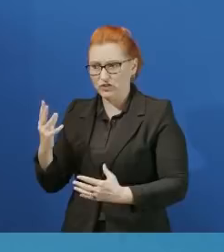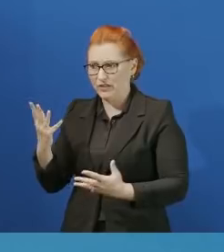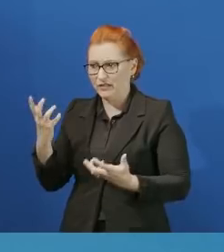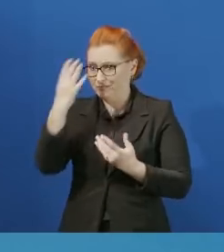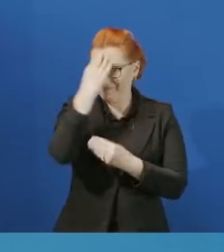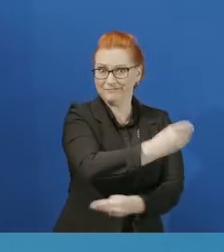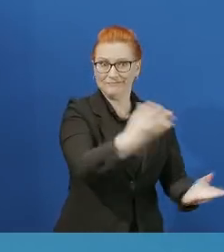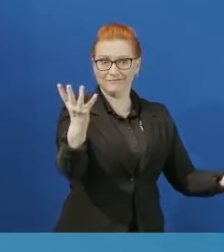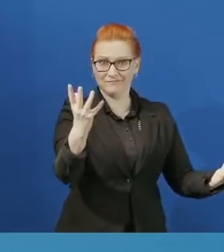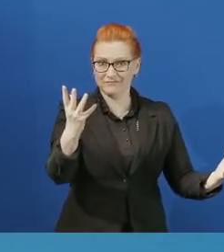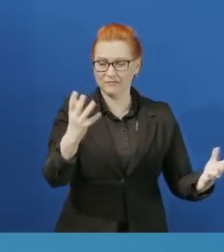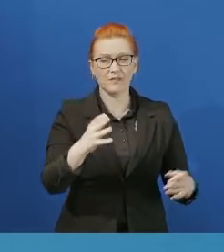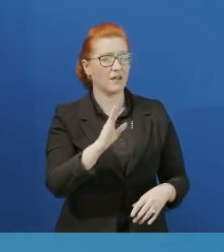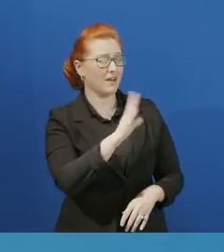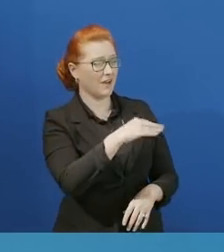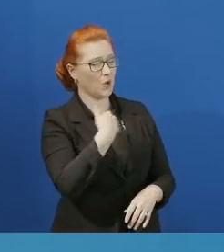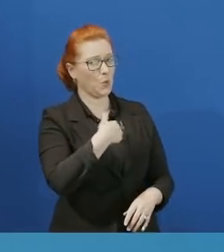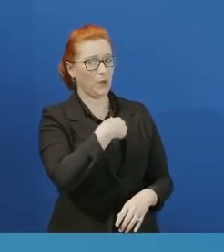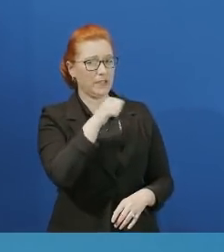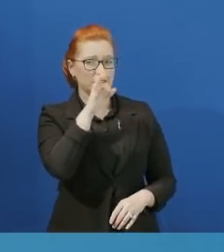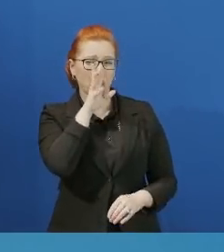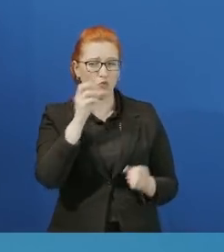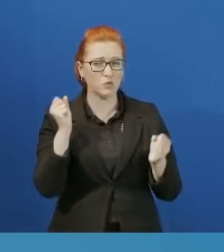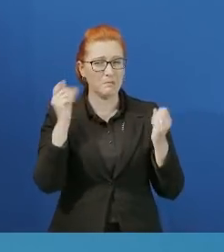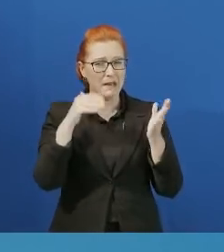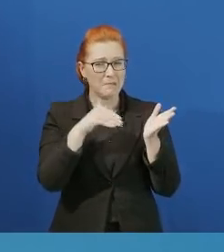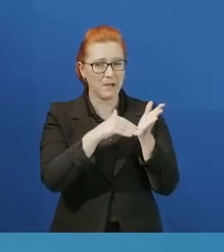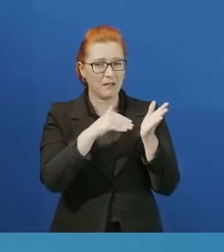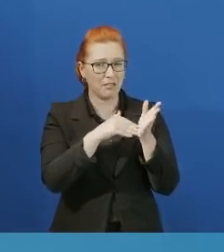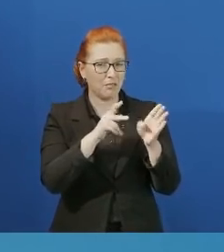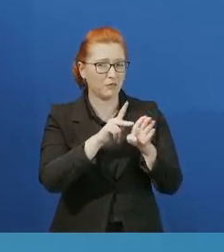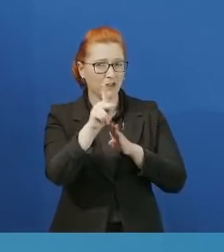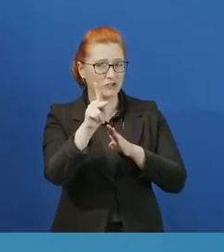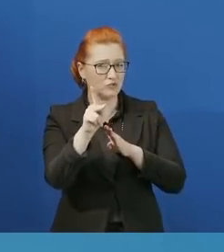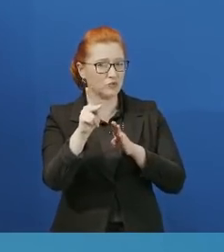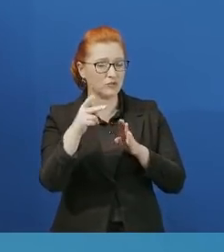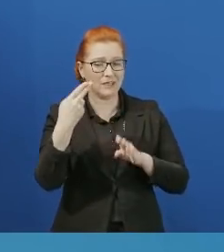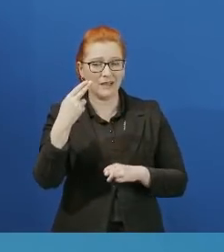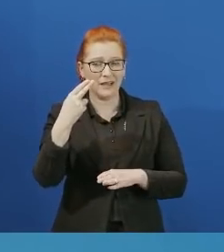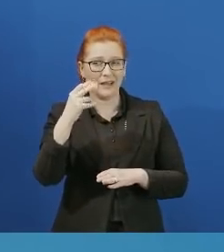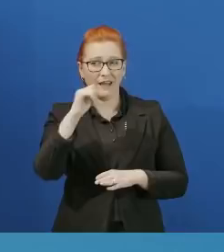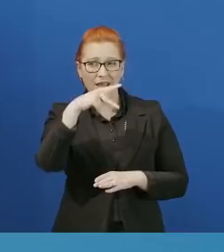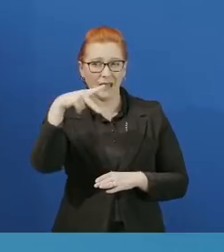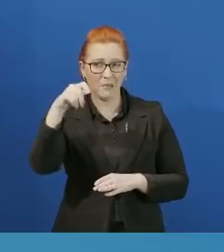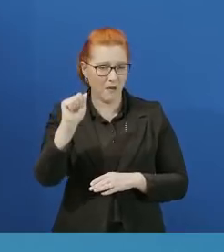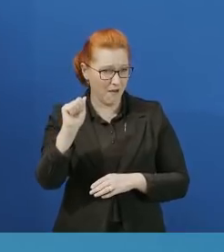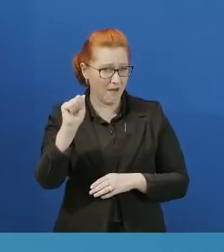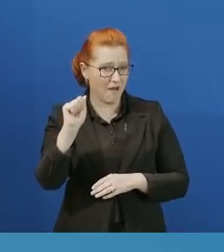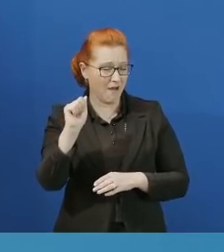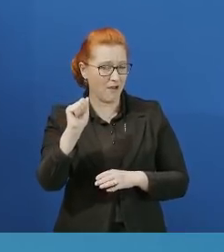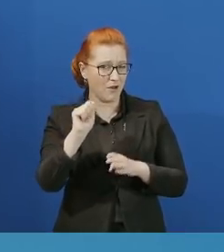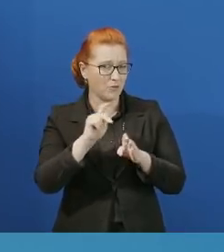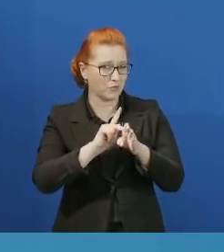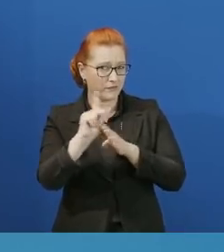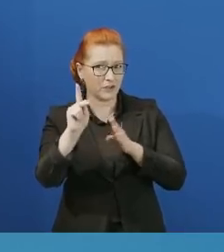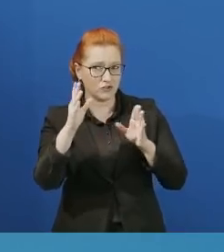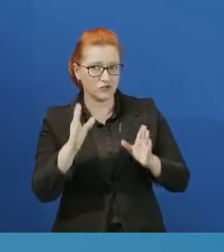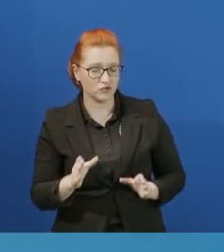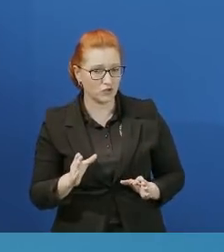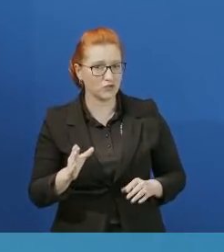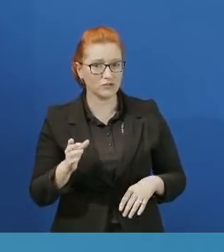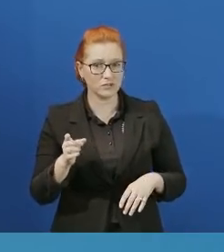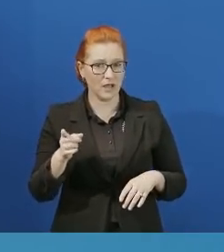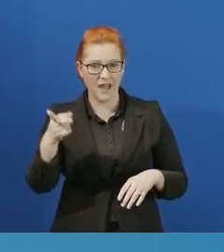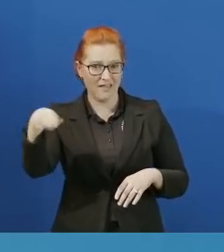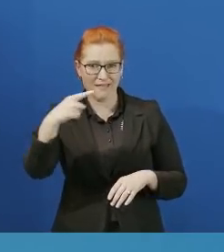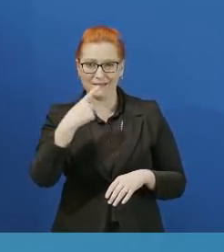invoked your grandmother a number of times, Governor Ducey, and I just spoke with a woman whose father is in the ICU on a ventilator, and